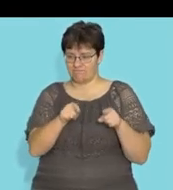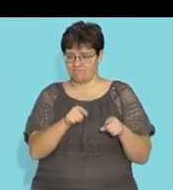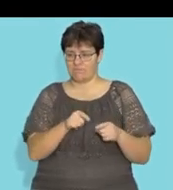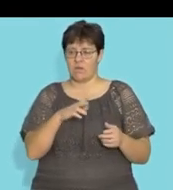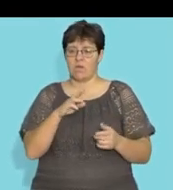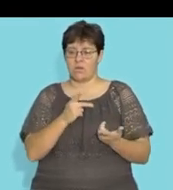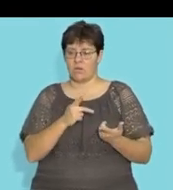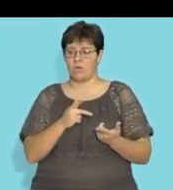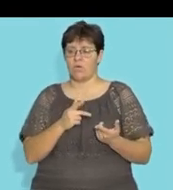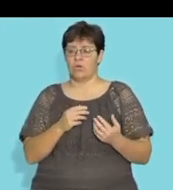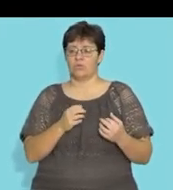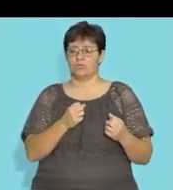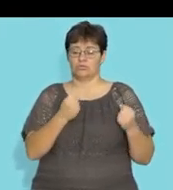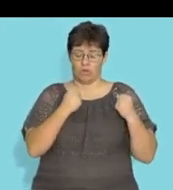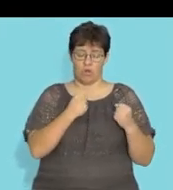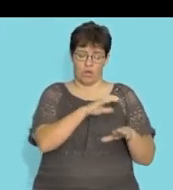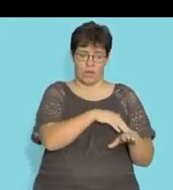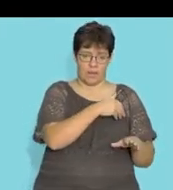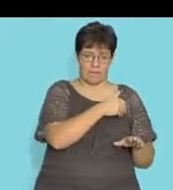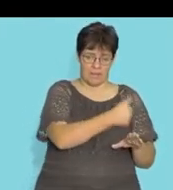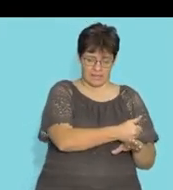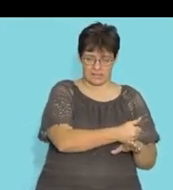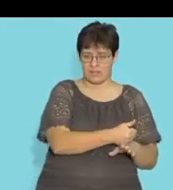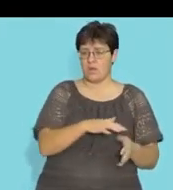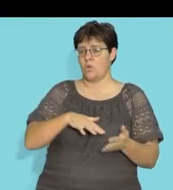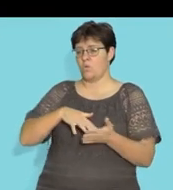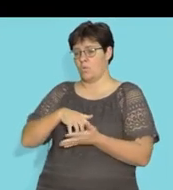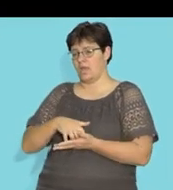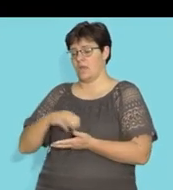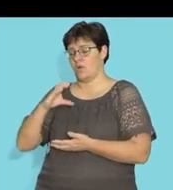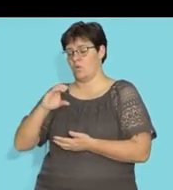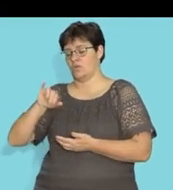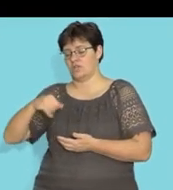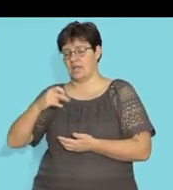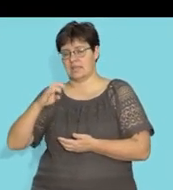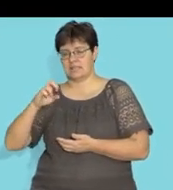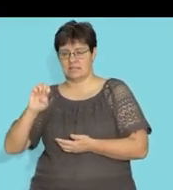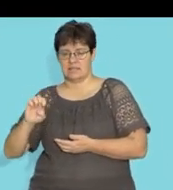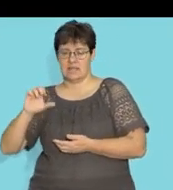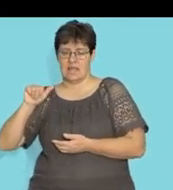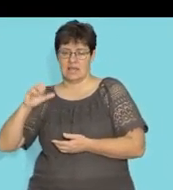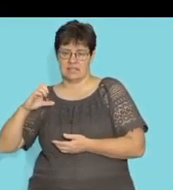my sodium hydroxide, strong base, weak conjugate acid.